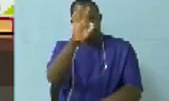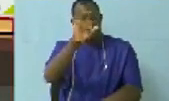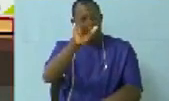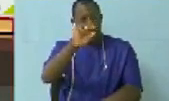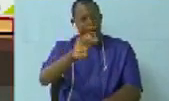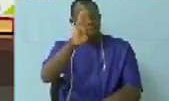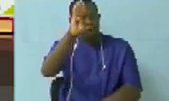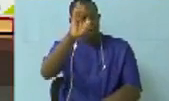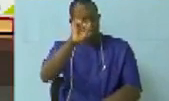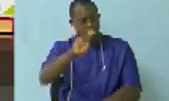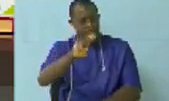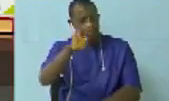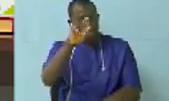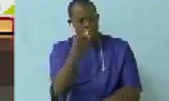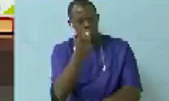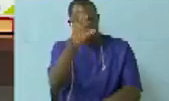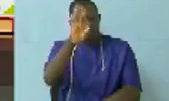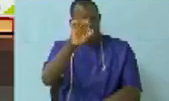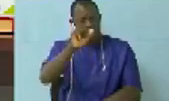my right.